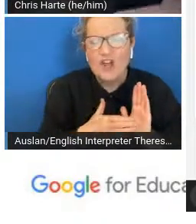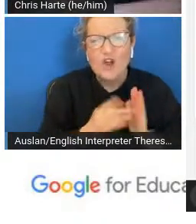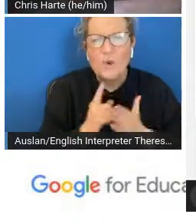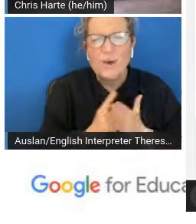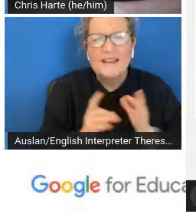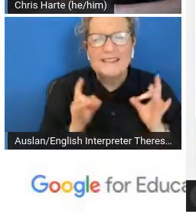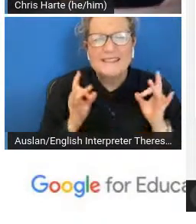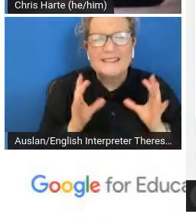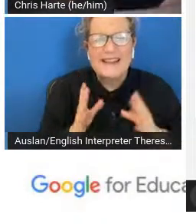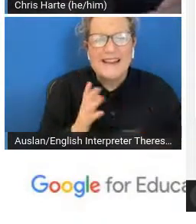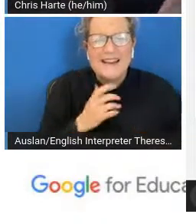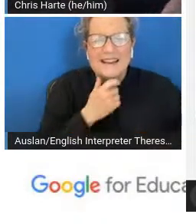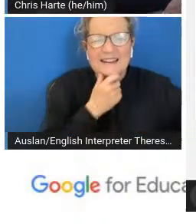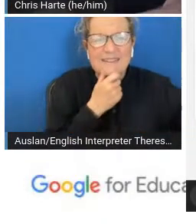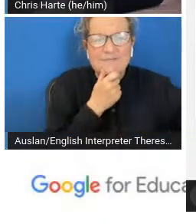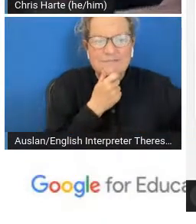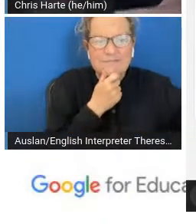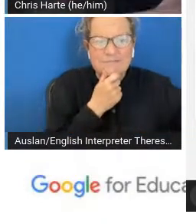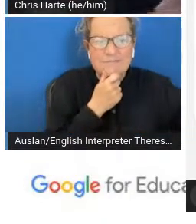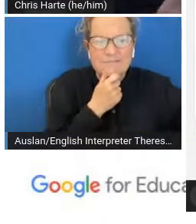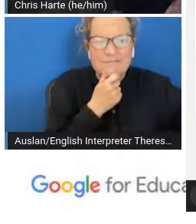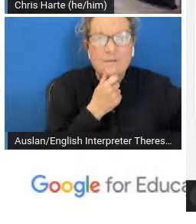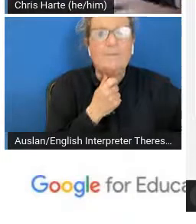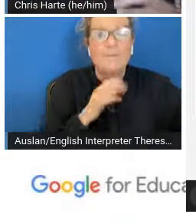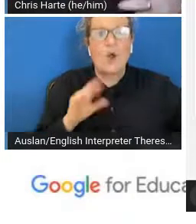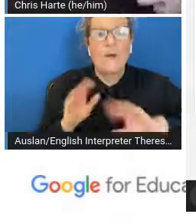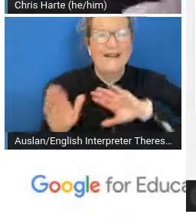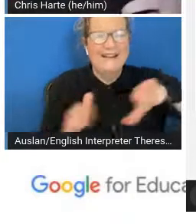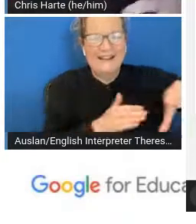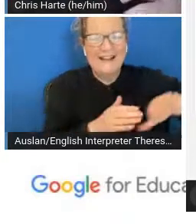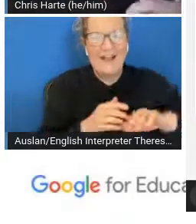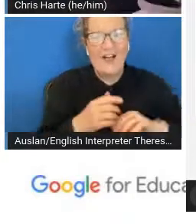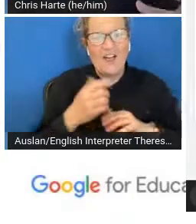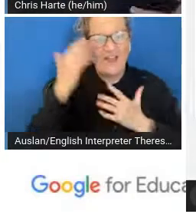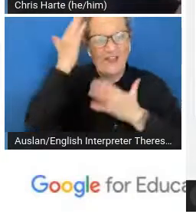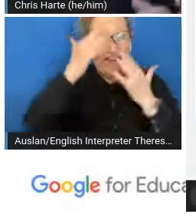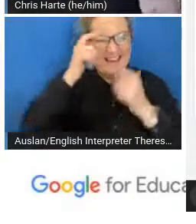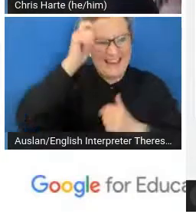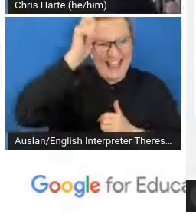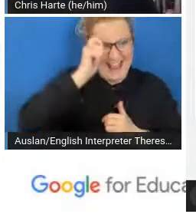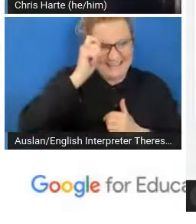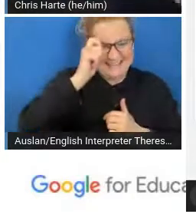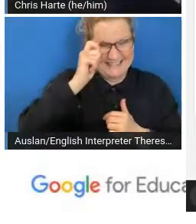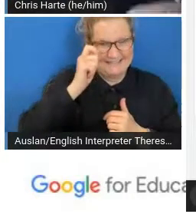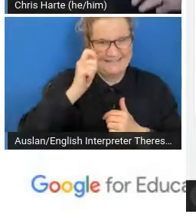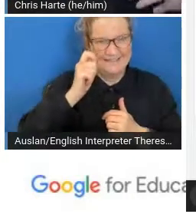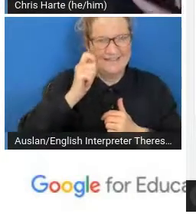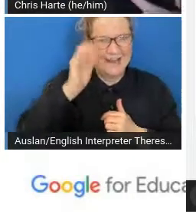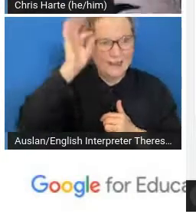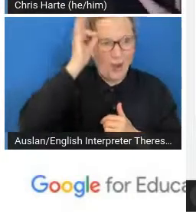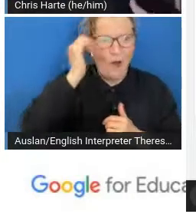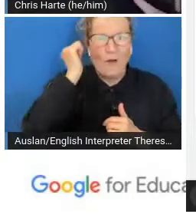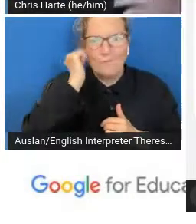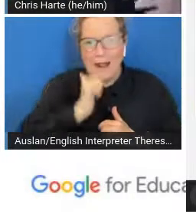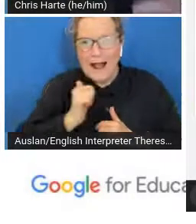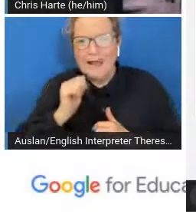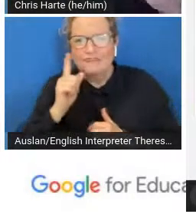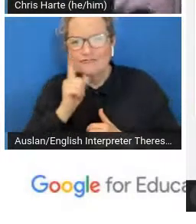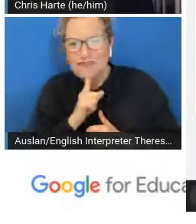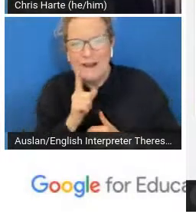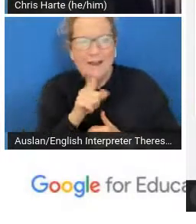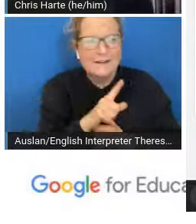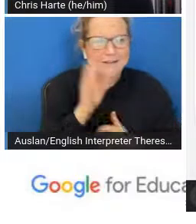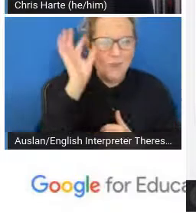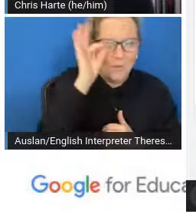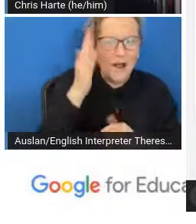November. Anyway, so the idea with the thinking hats is I adapted them by saying, okay, when we give critique,